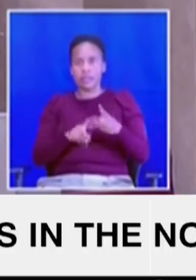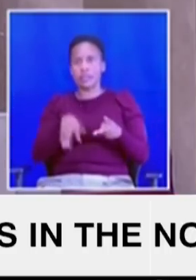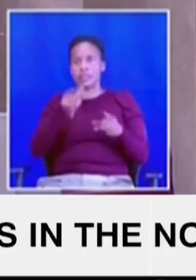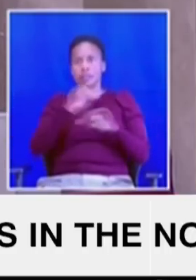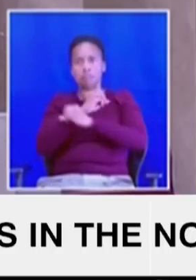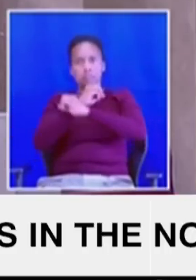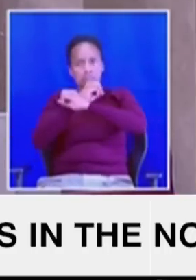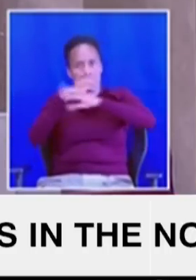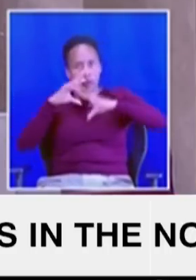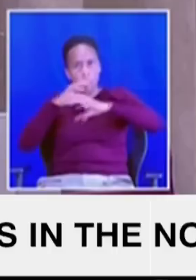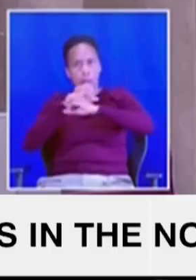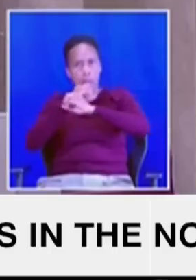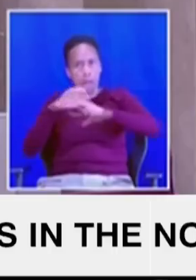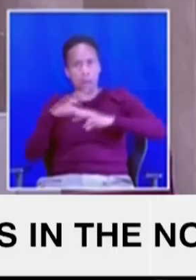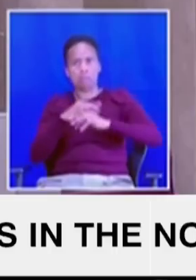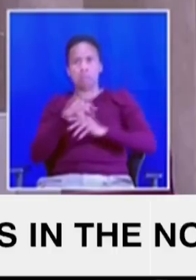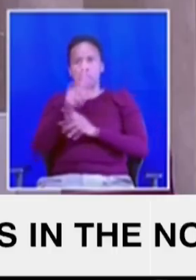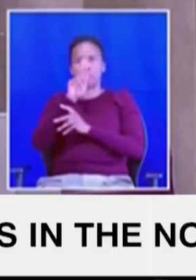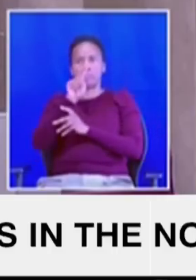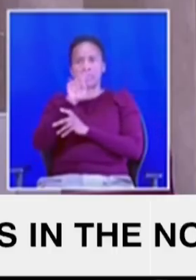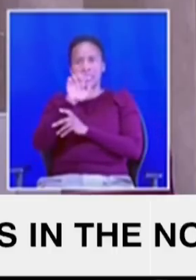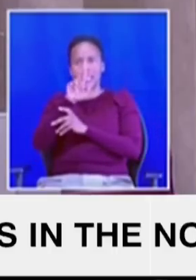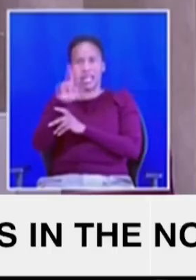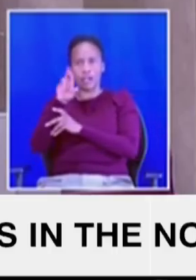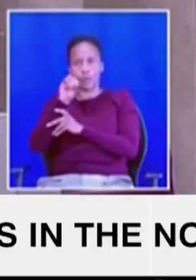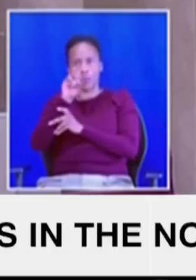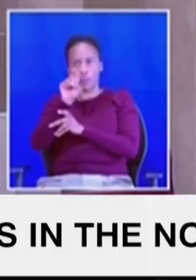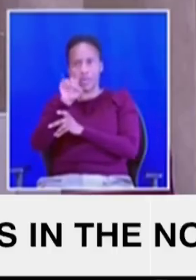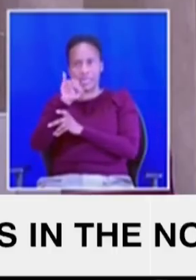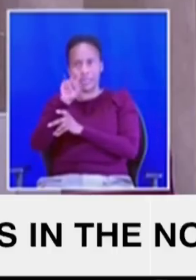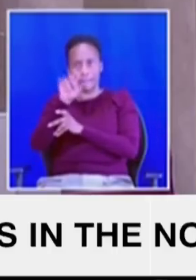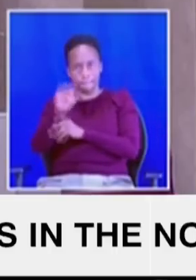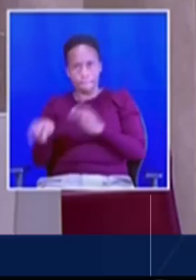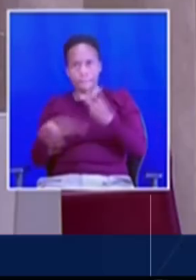proliferation of weapons of mass destruction.